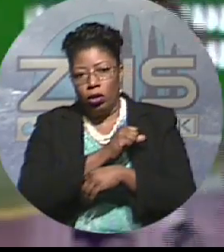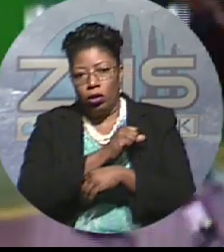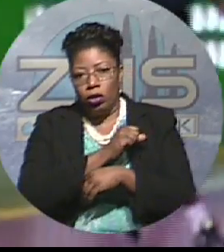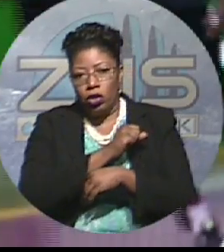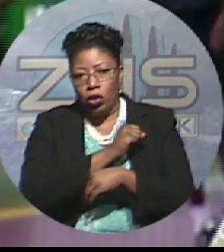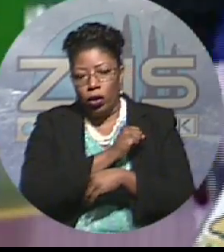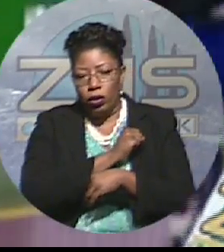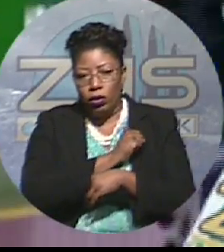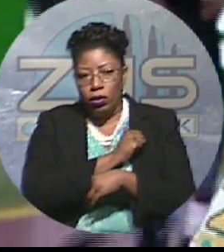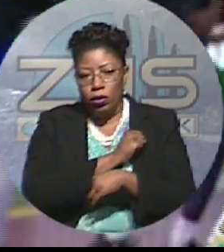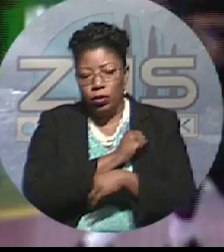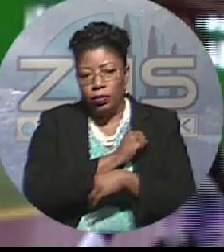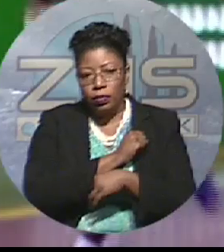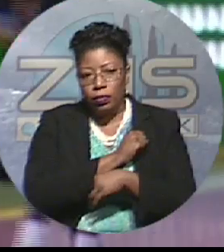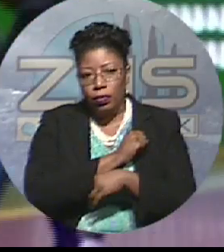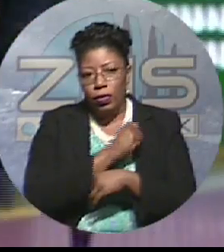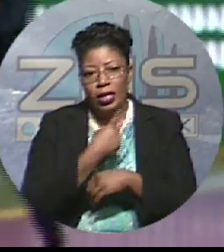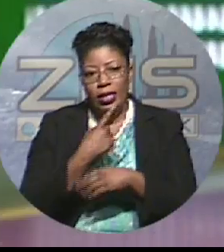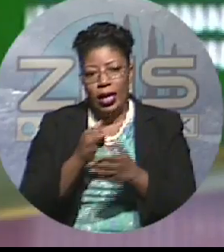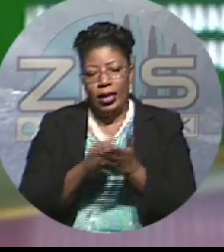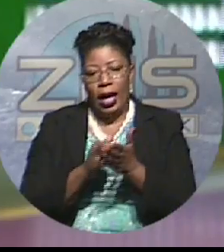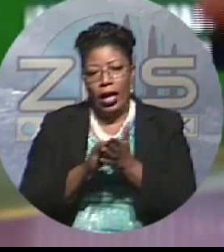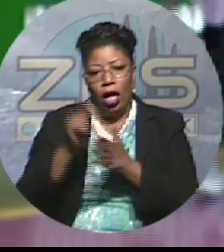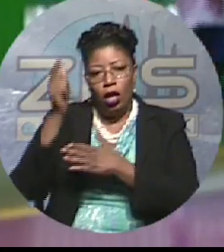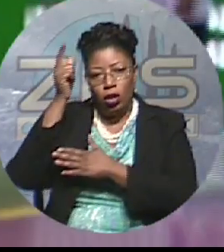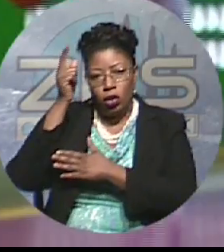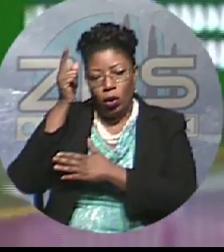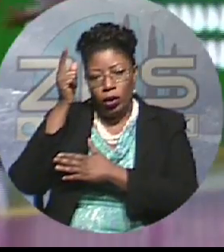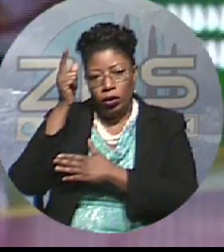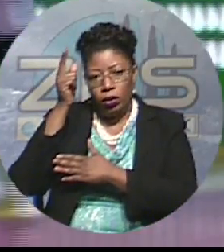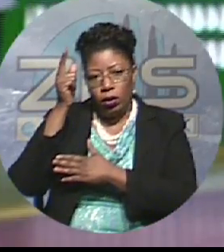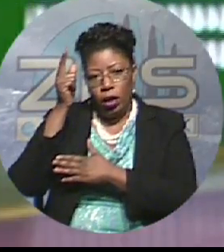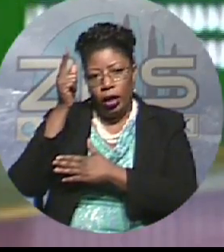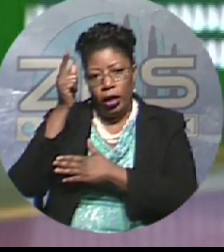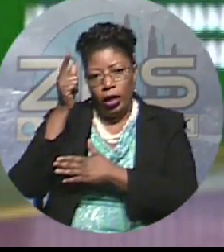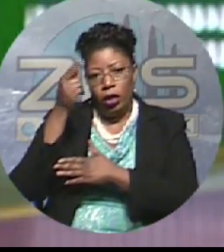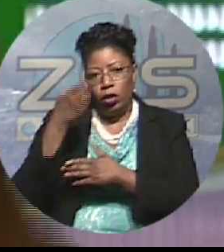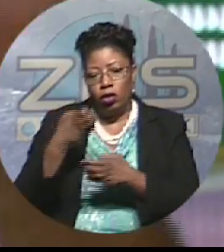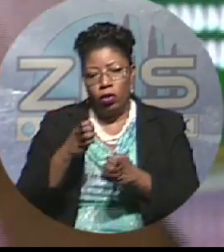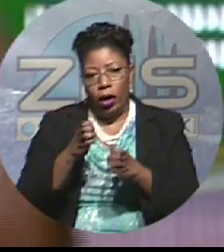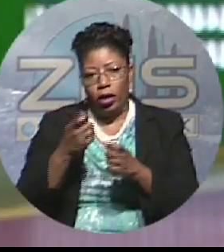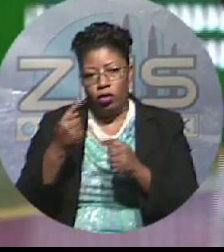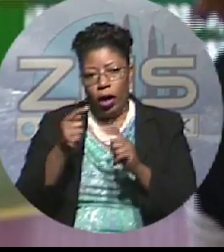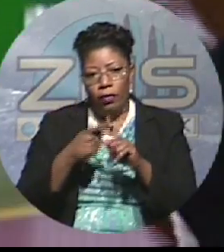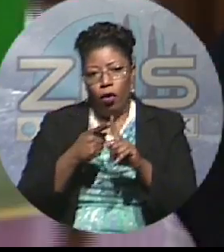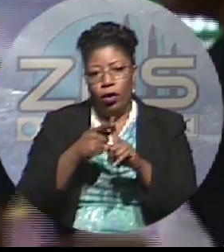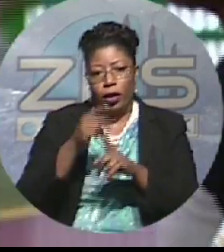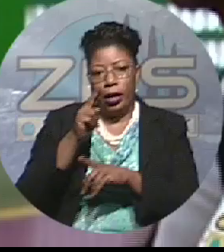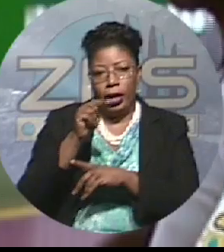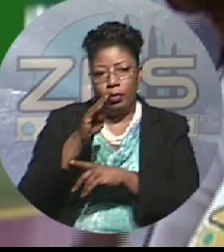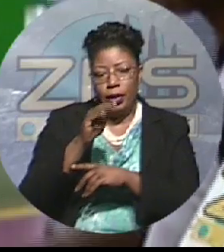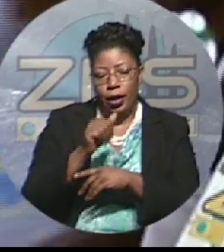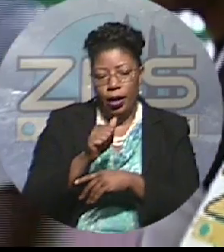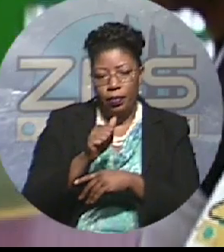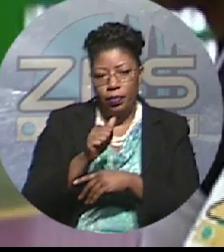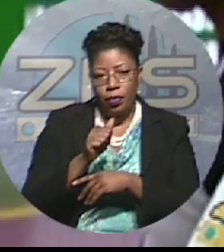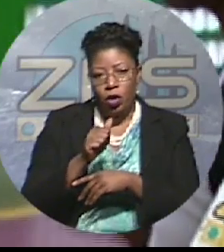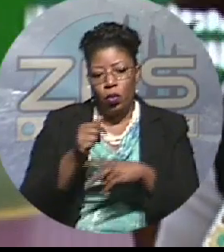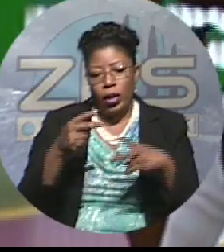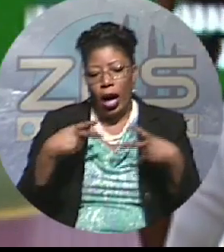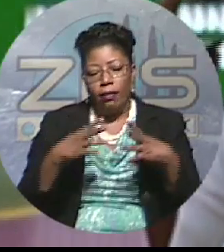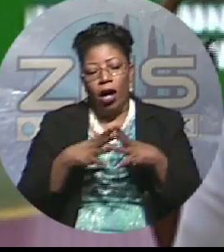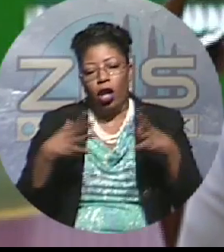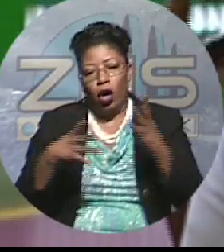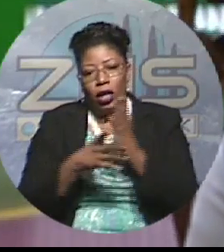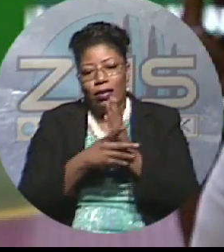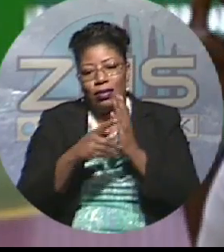he was a standout there. And of course, Deshaun, vying for the NBA or overseas playing ball. And so we have a lot of